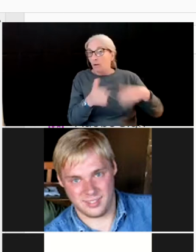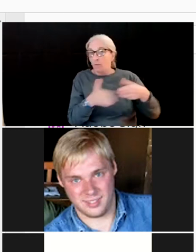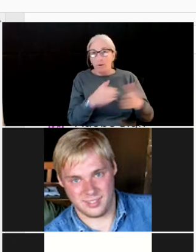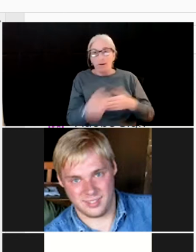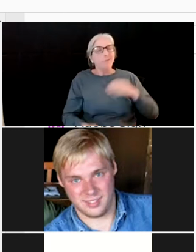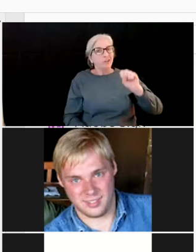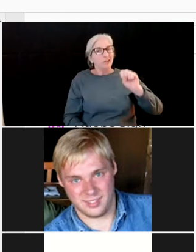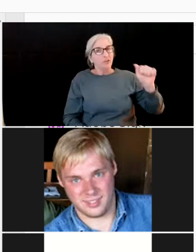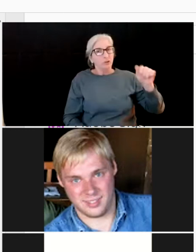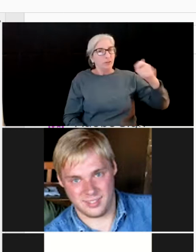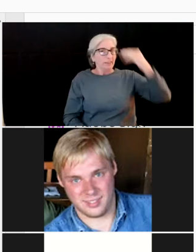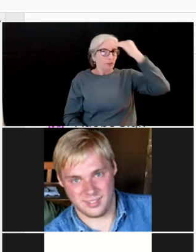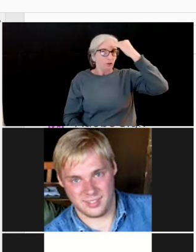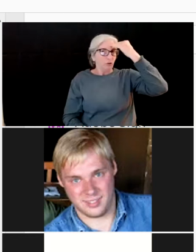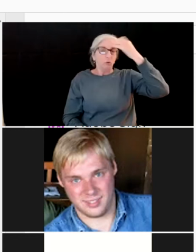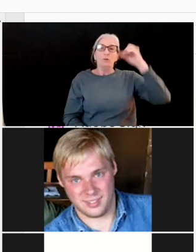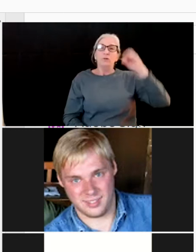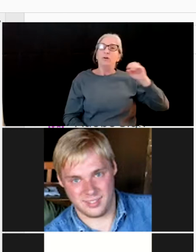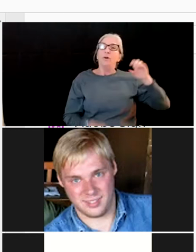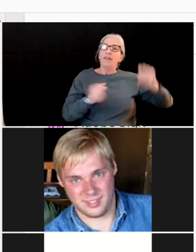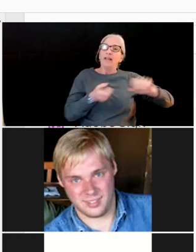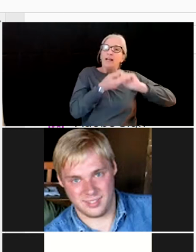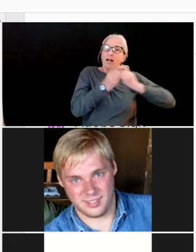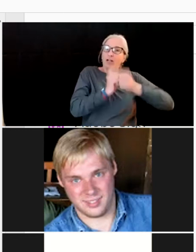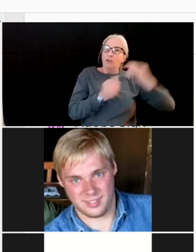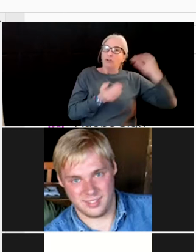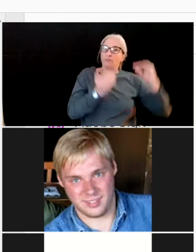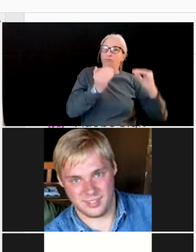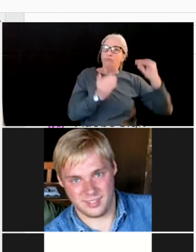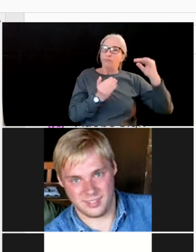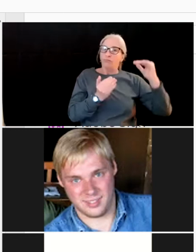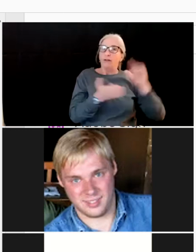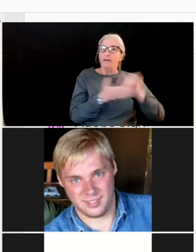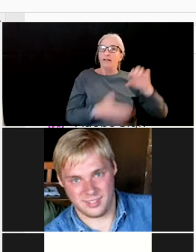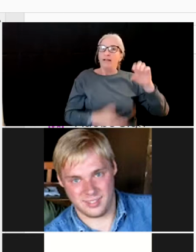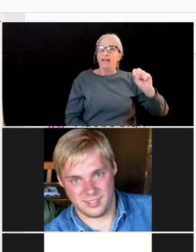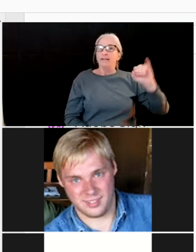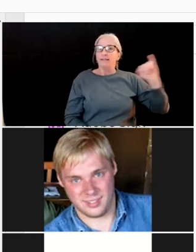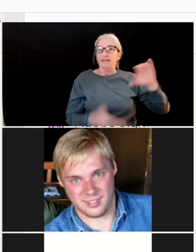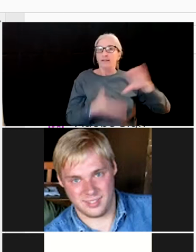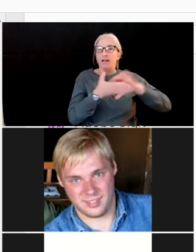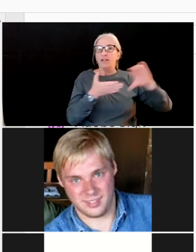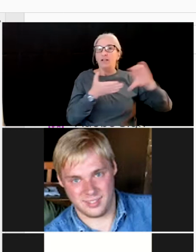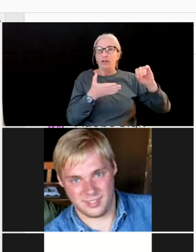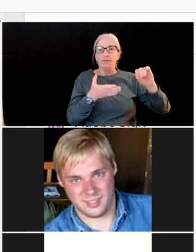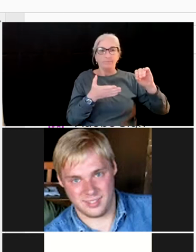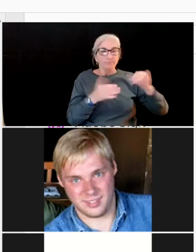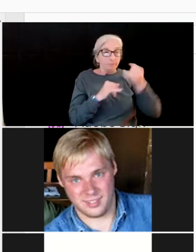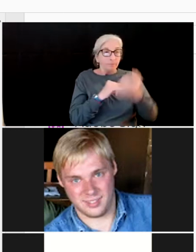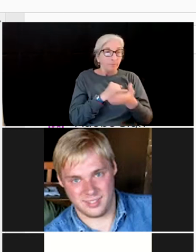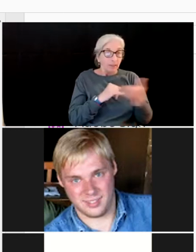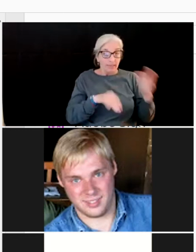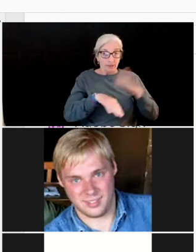be adjusted accordingly. All right. Last note on here that I wanted